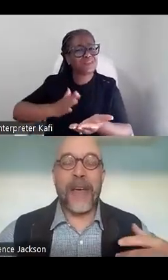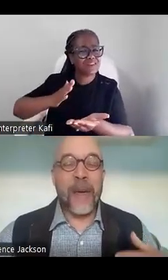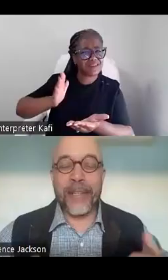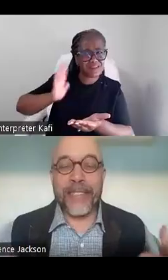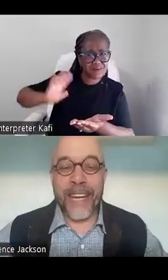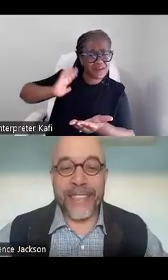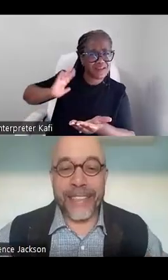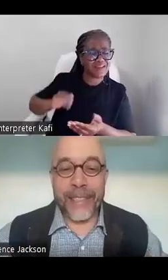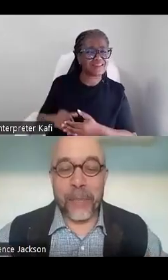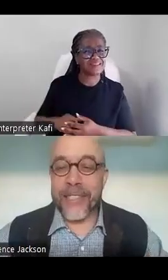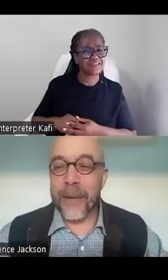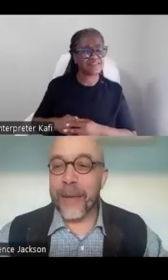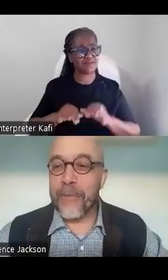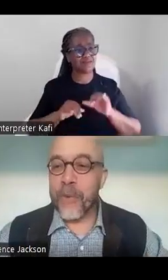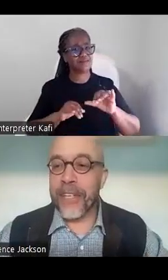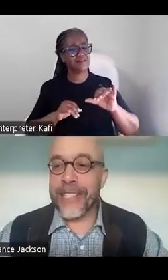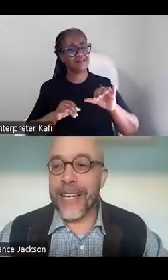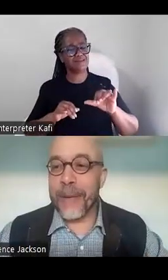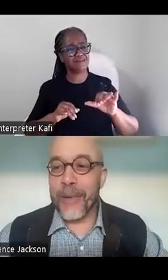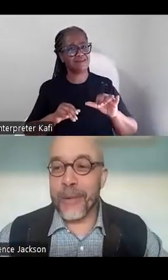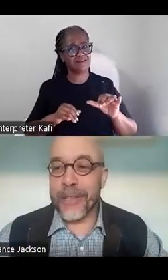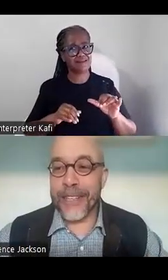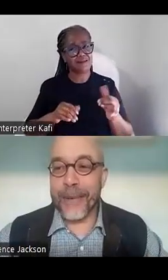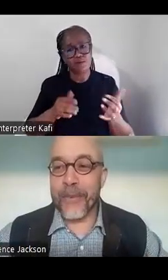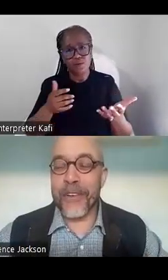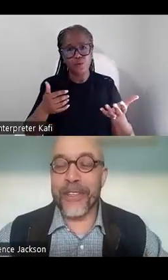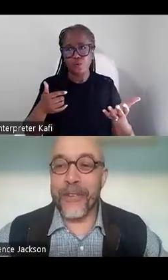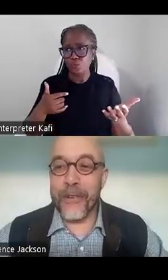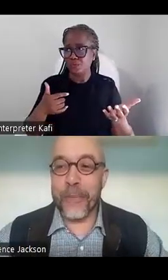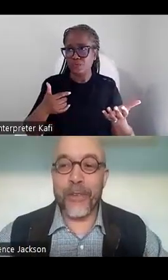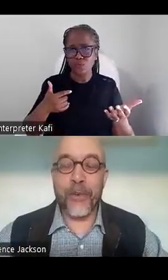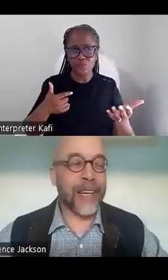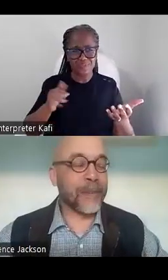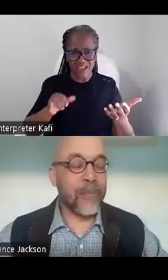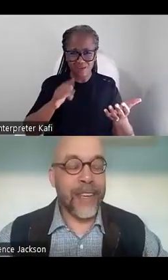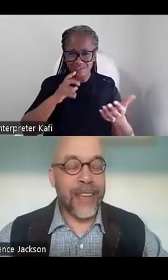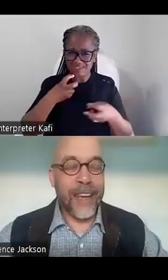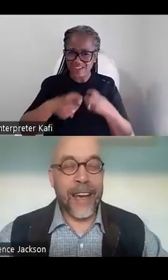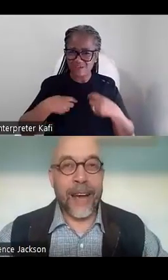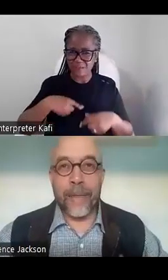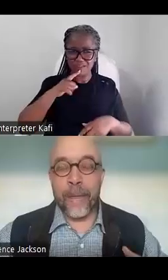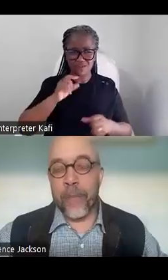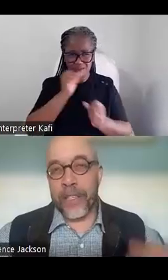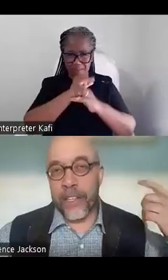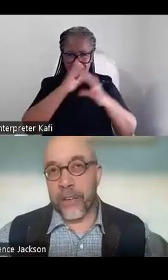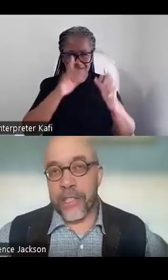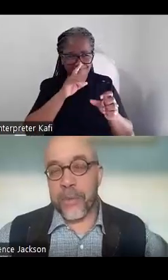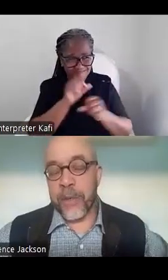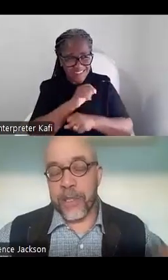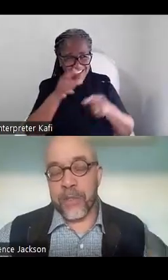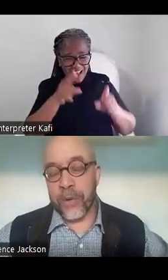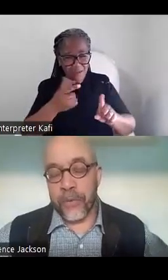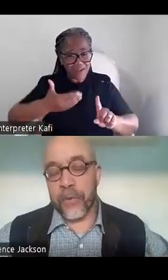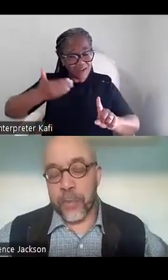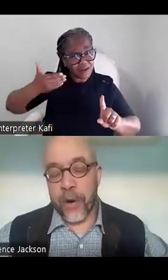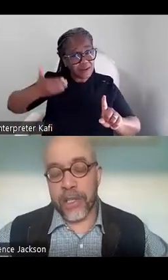Harbor. But the idea that there had been something before that time, was like that was very difficult for me to imagine. But